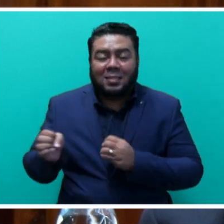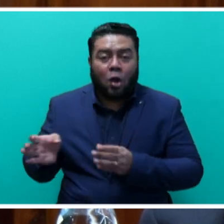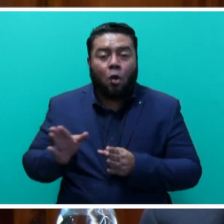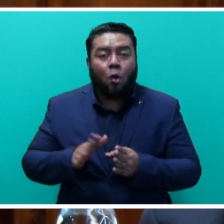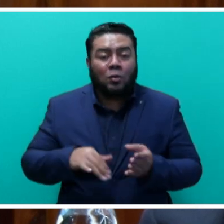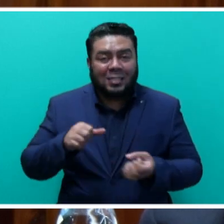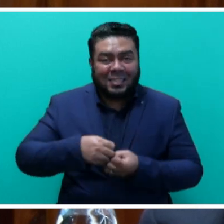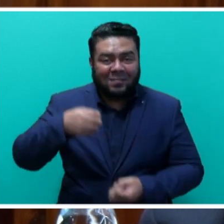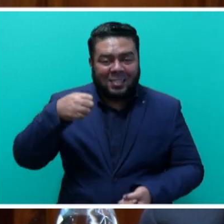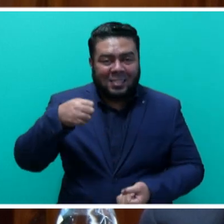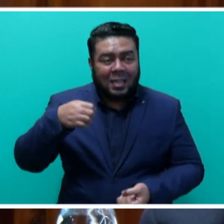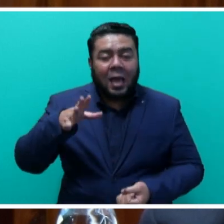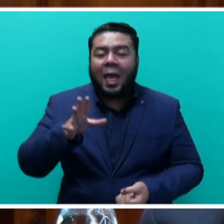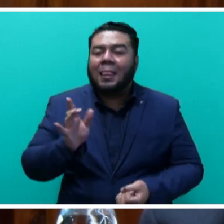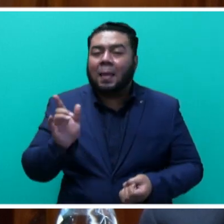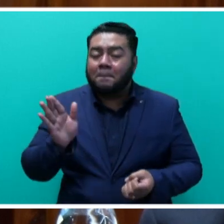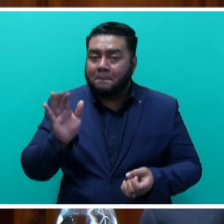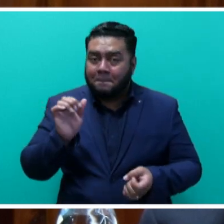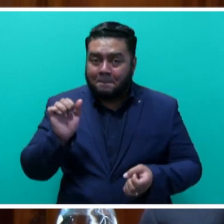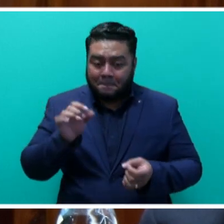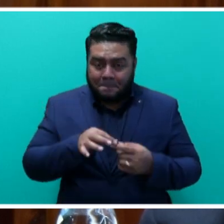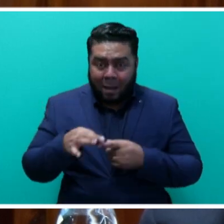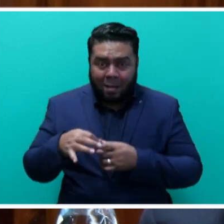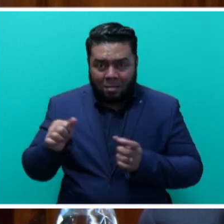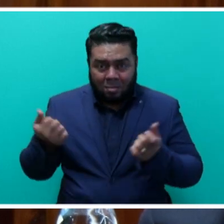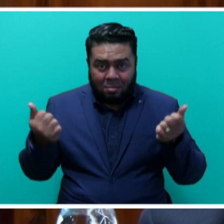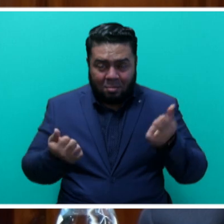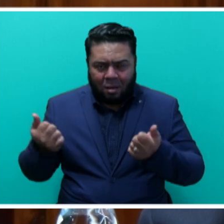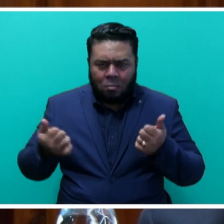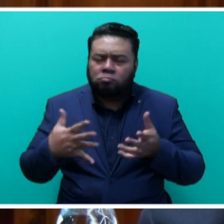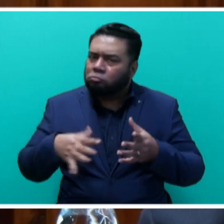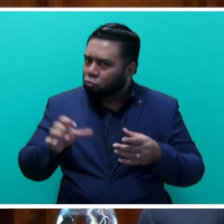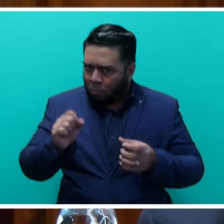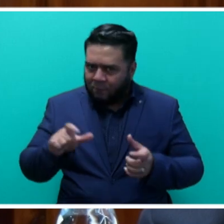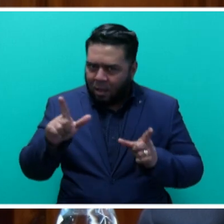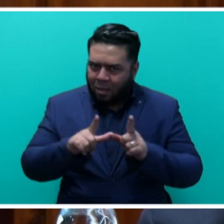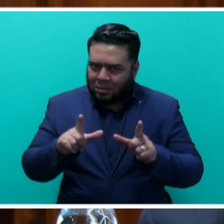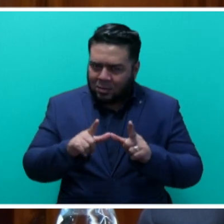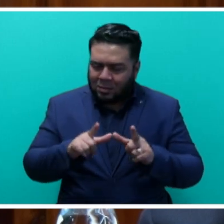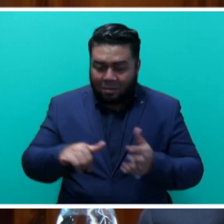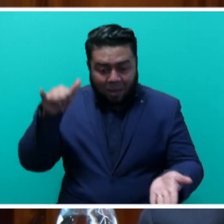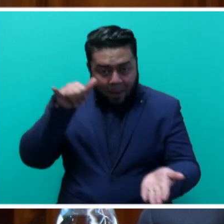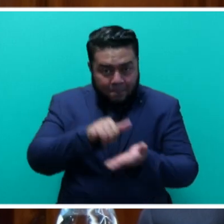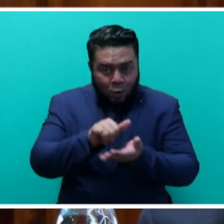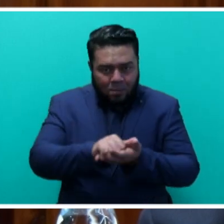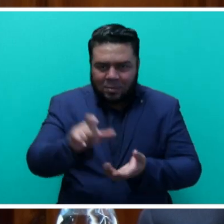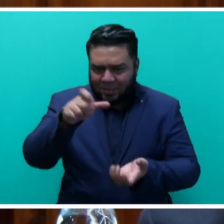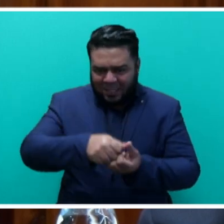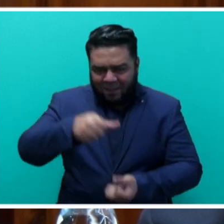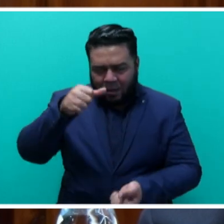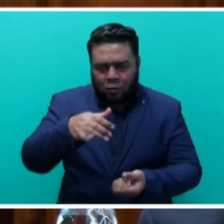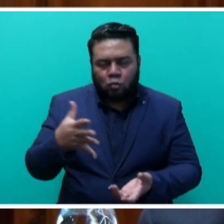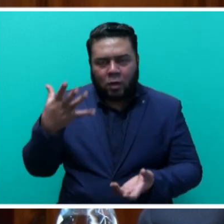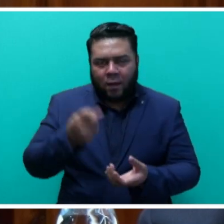pilot must be appropriately licensed. Moreover, the airport itself must be certified to accommodate the specific